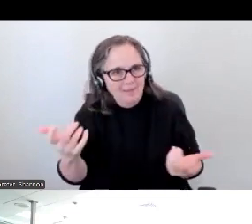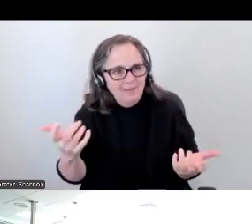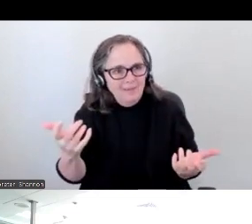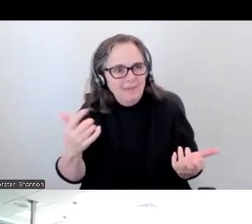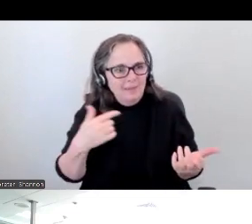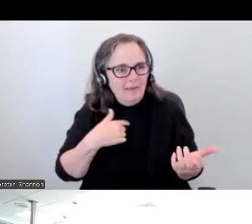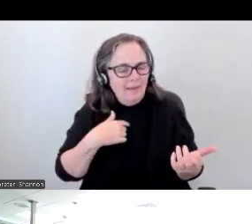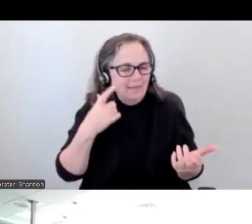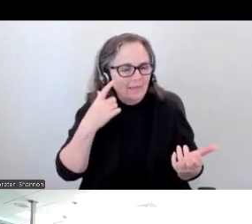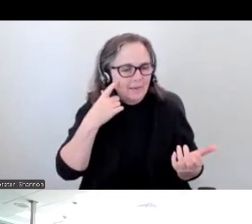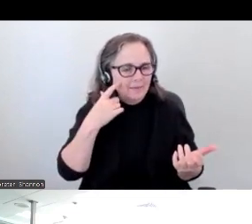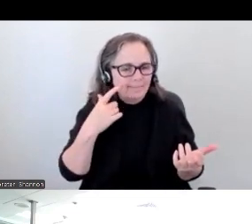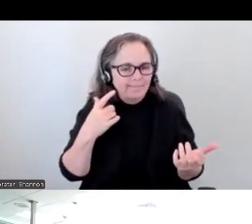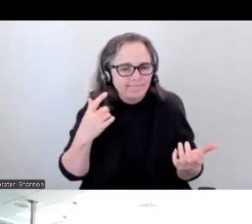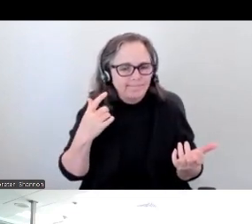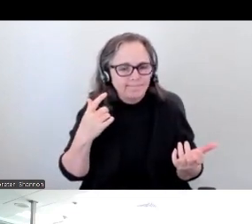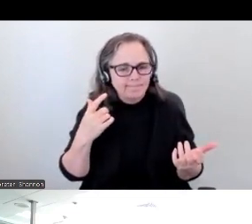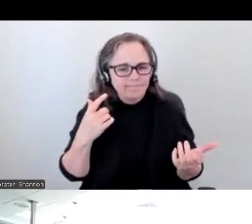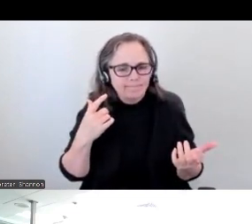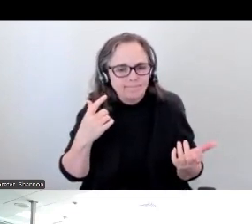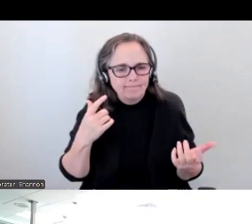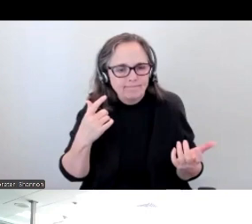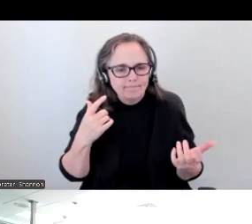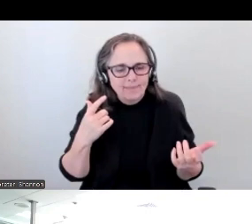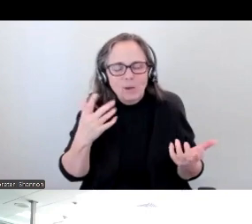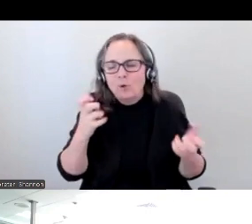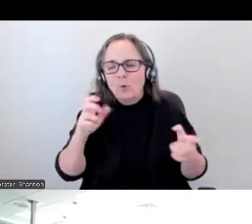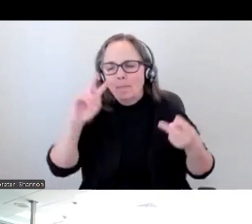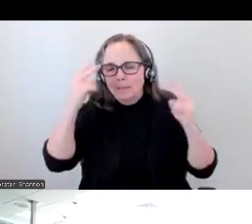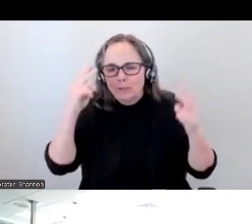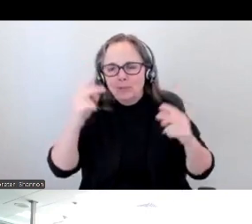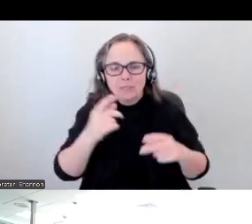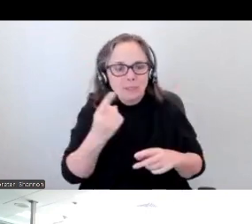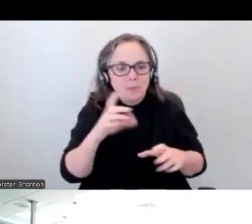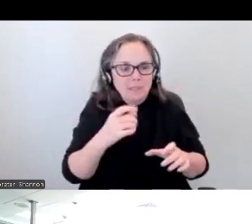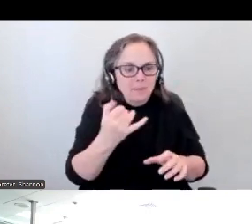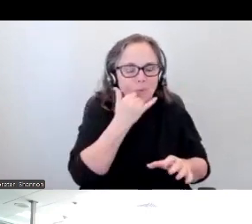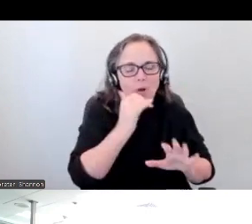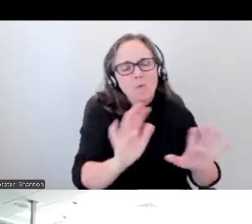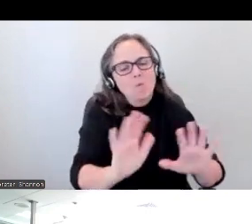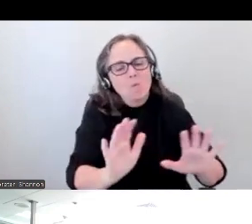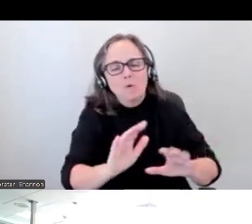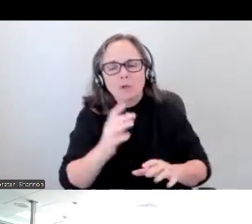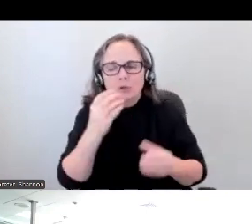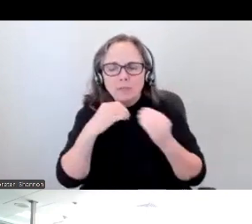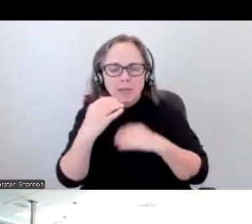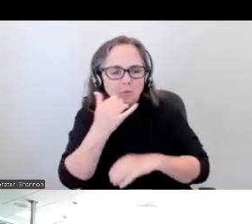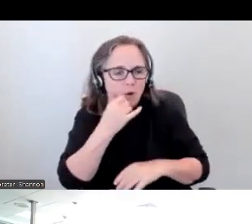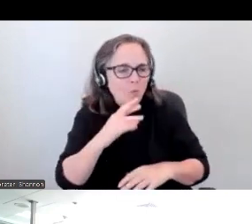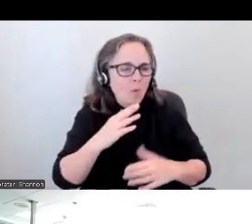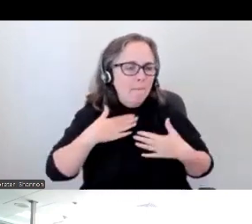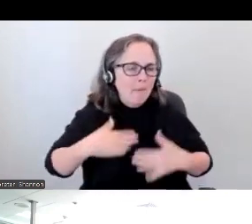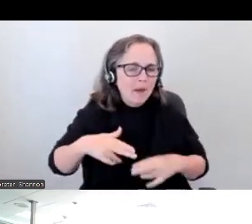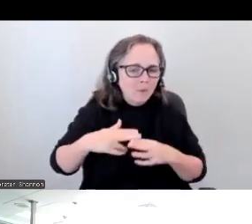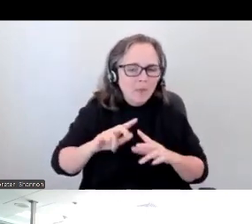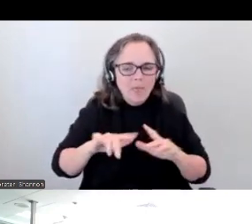think that there could be misconceptions that somehow someone did something wrong around their diet or their body weight,